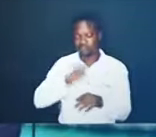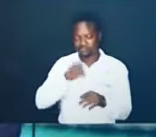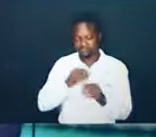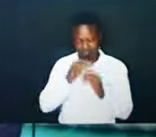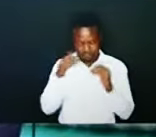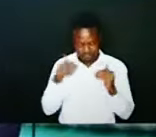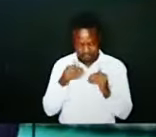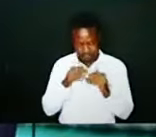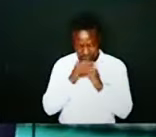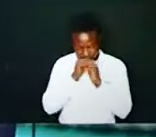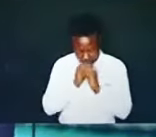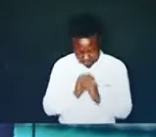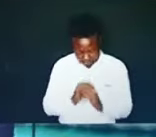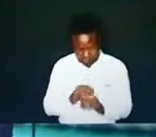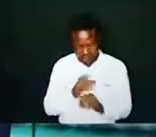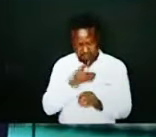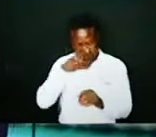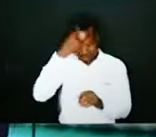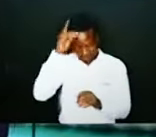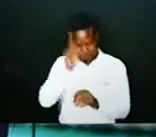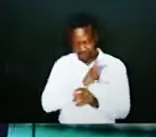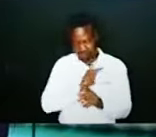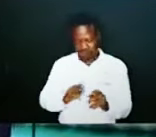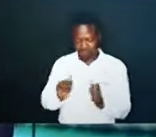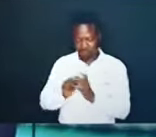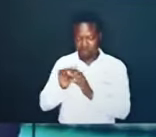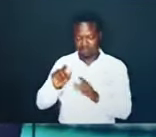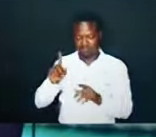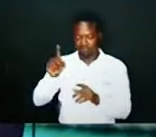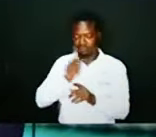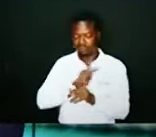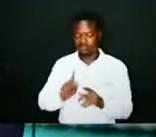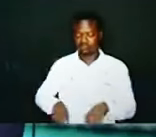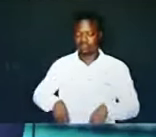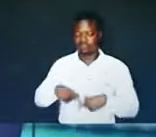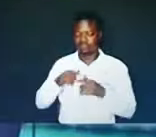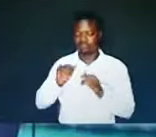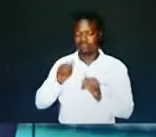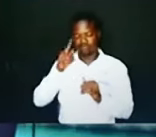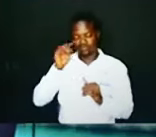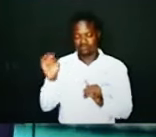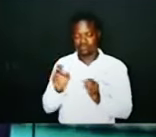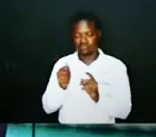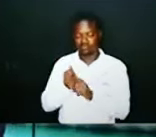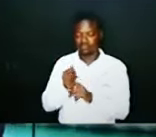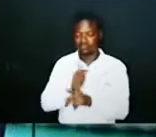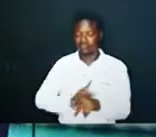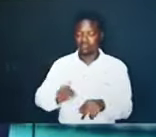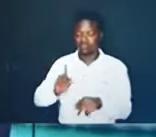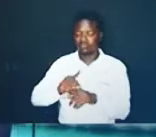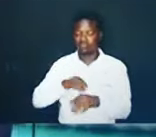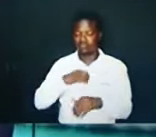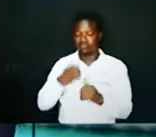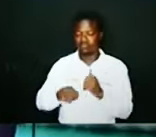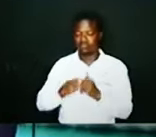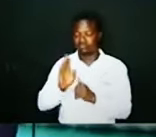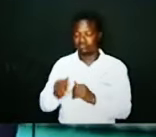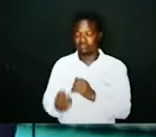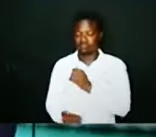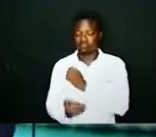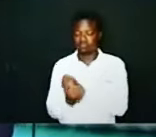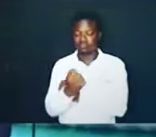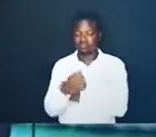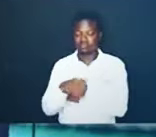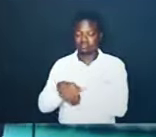eni yanko pon a oti ase na ojina ho da. Na na hinie de en said da.